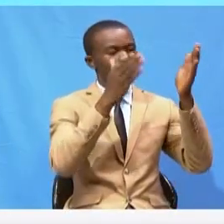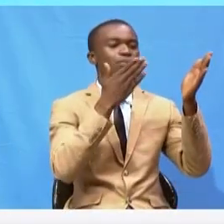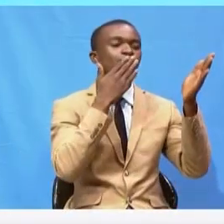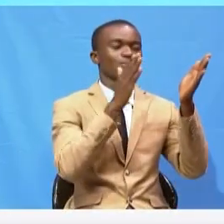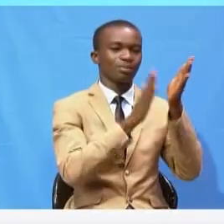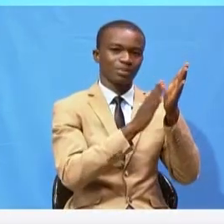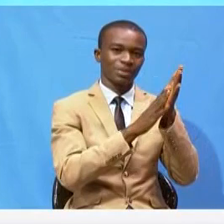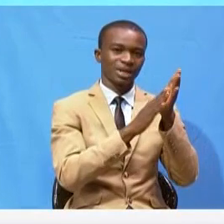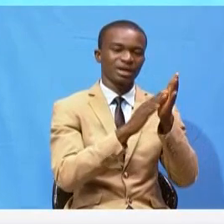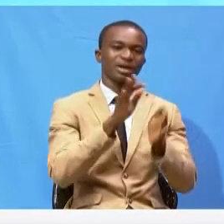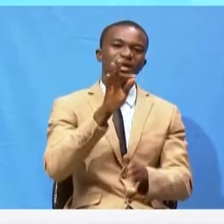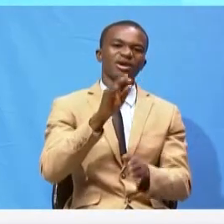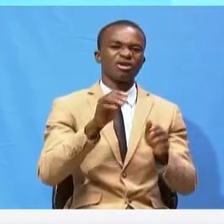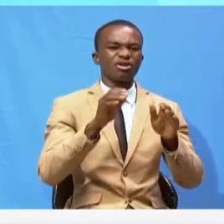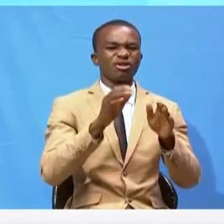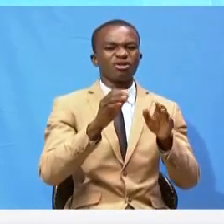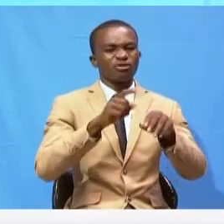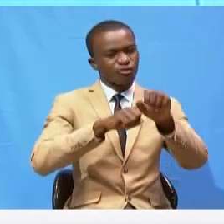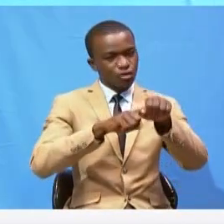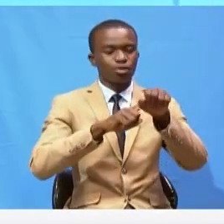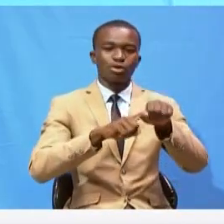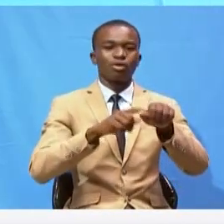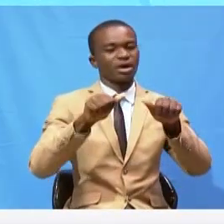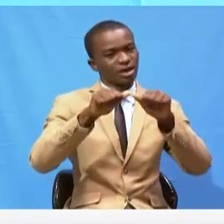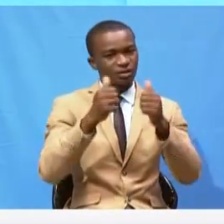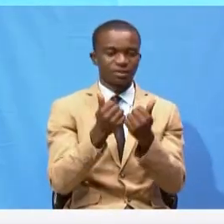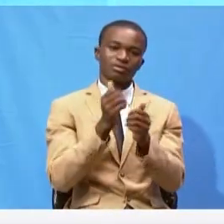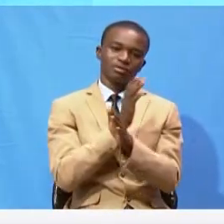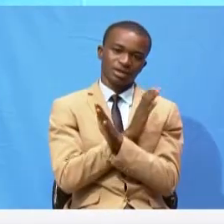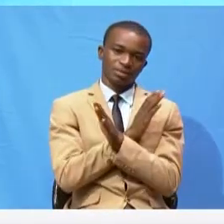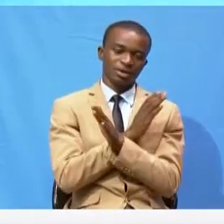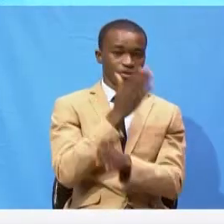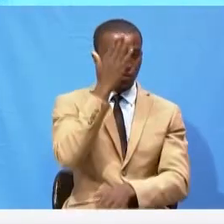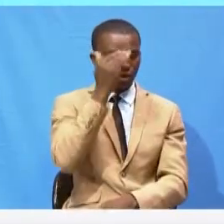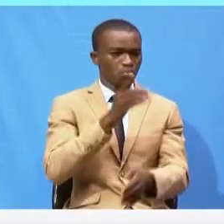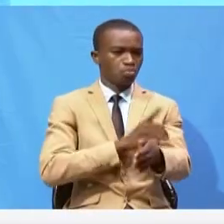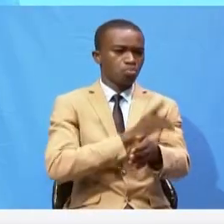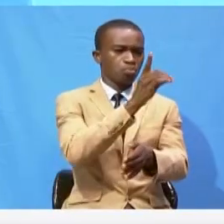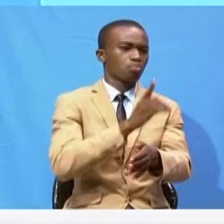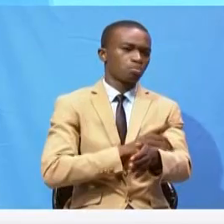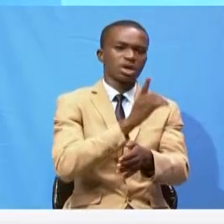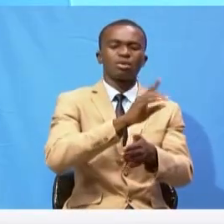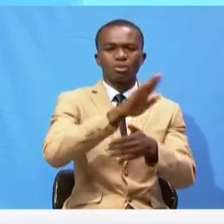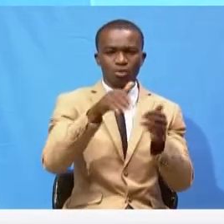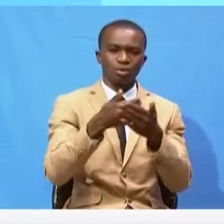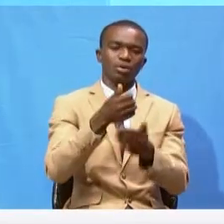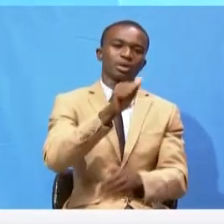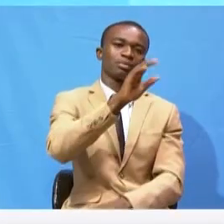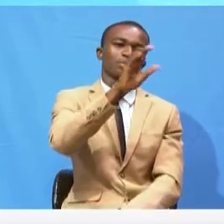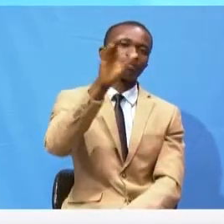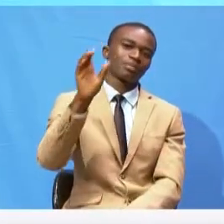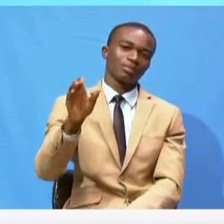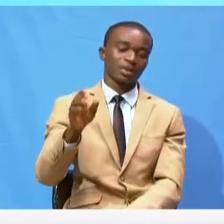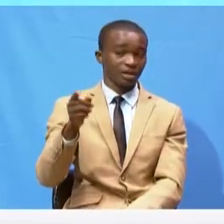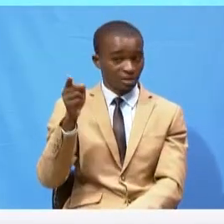Zambia, FAS, for decentralizing its operations to all the 10 provinces of the country. Mr. Siame has also